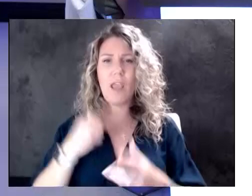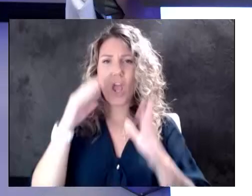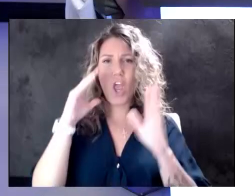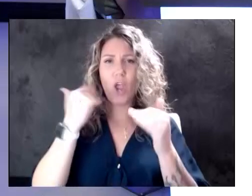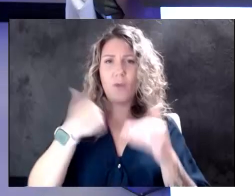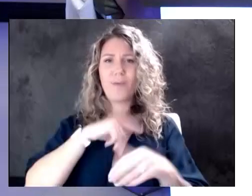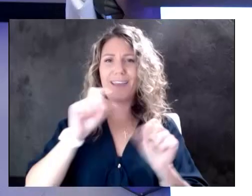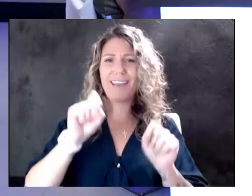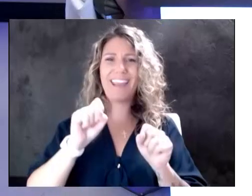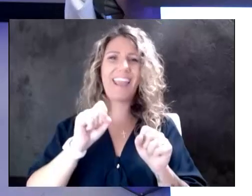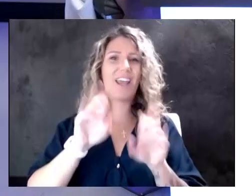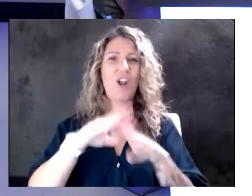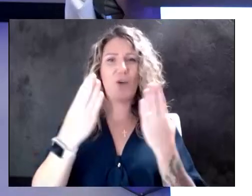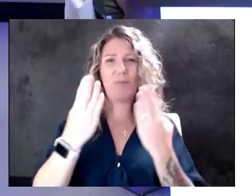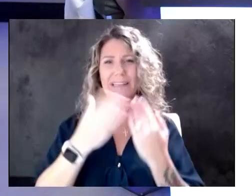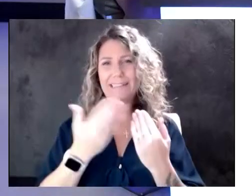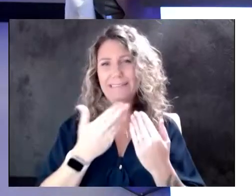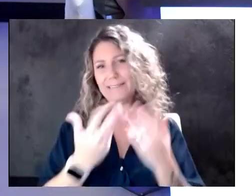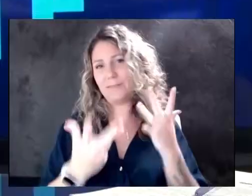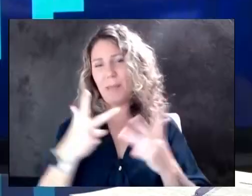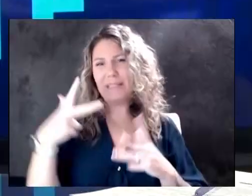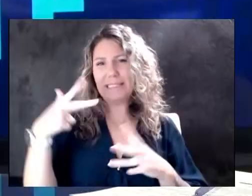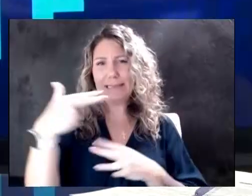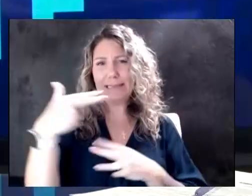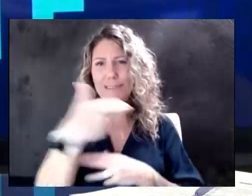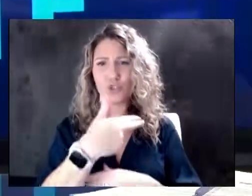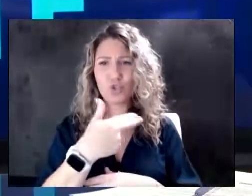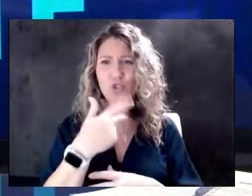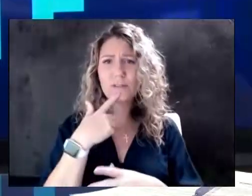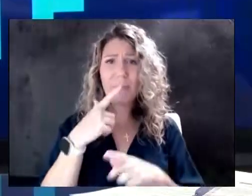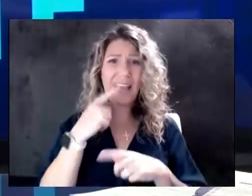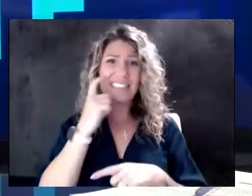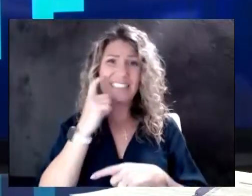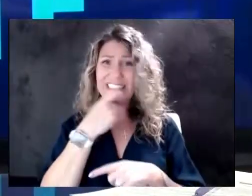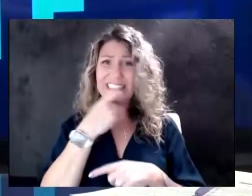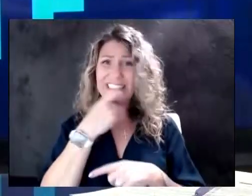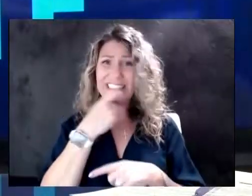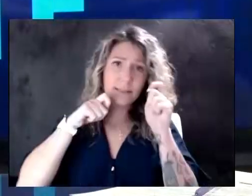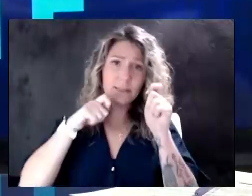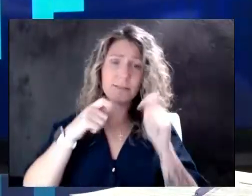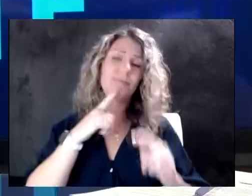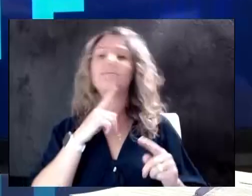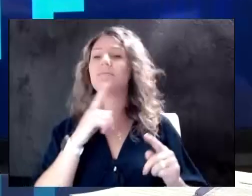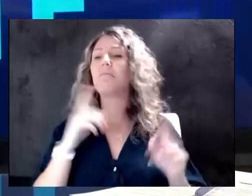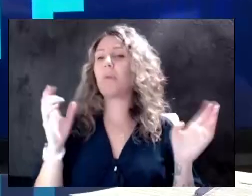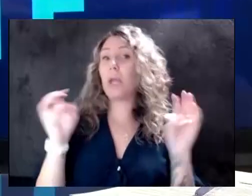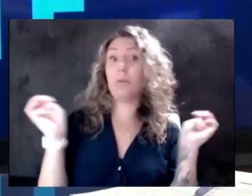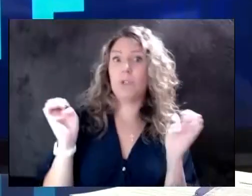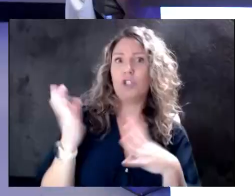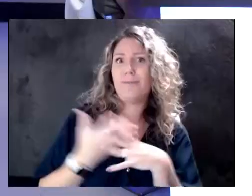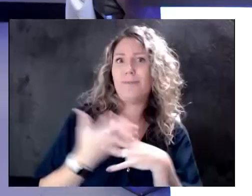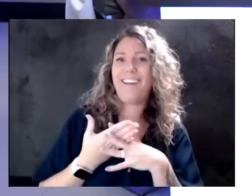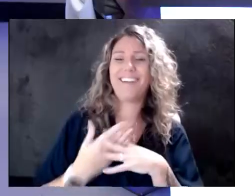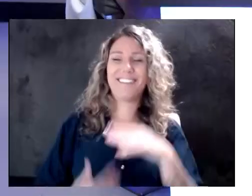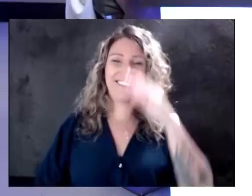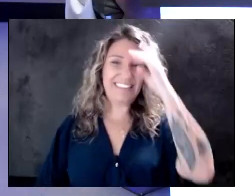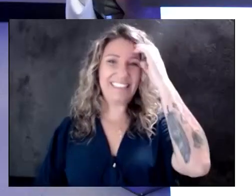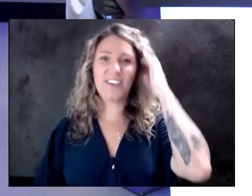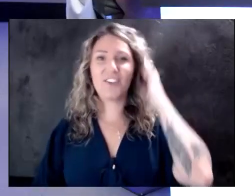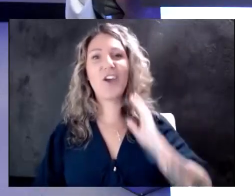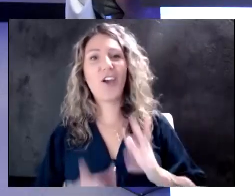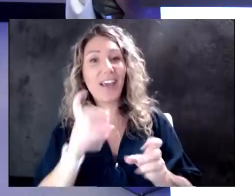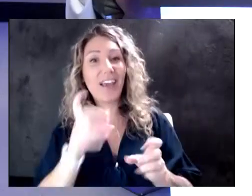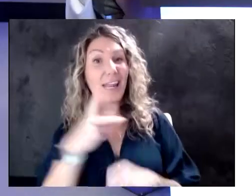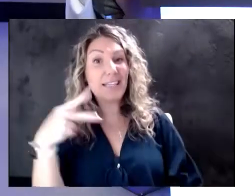is going to be, we might need some scissors. Or my teeth. Might Don't have use your an teeth. emergency break. Okay. Are we getting scissors? I see